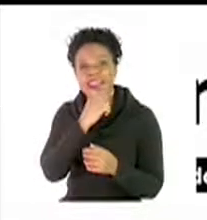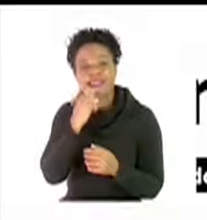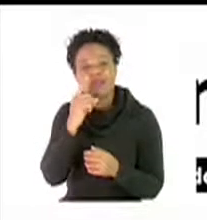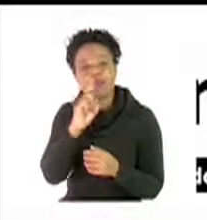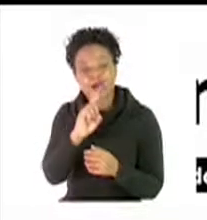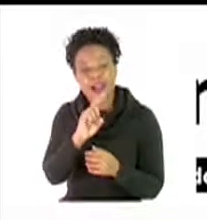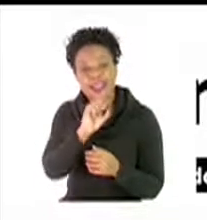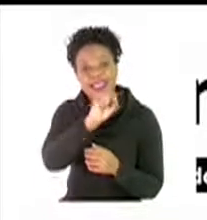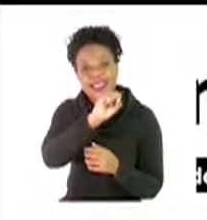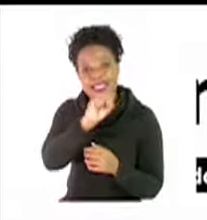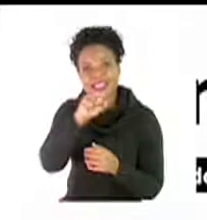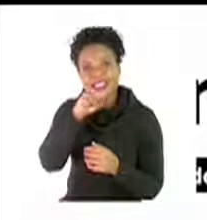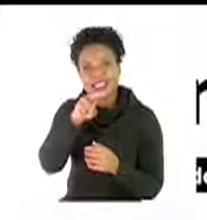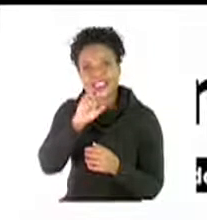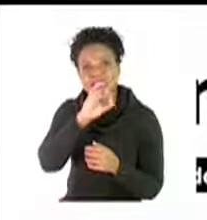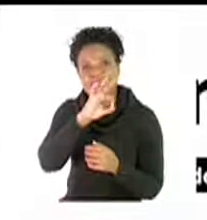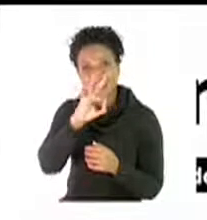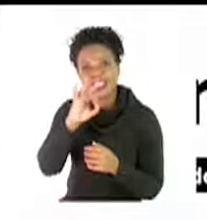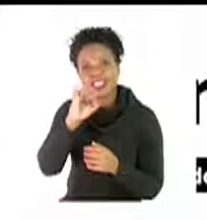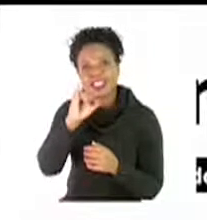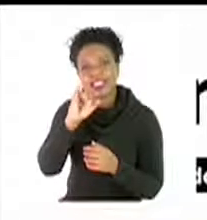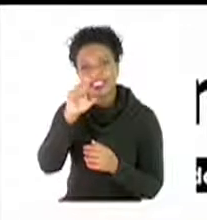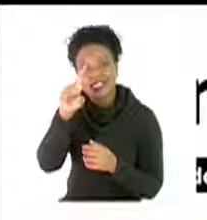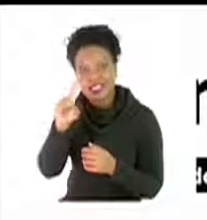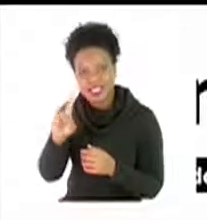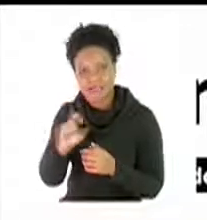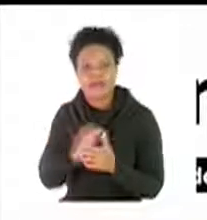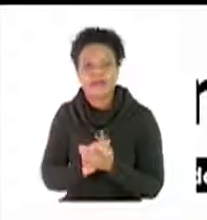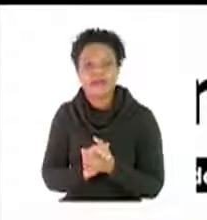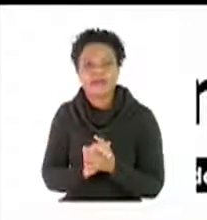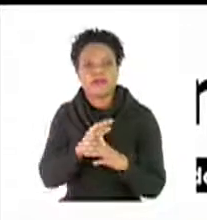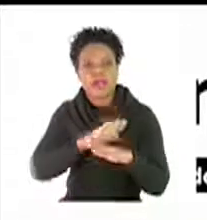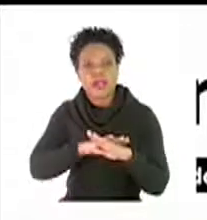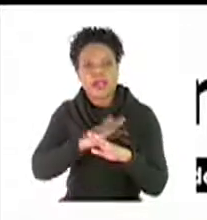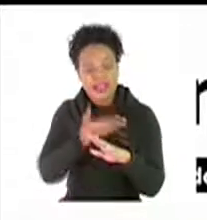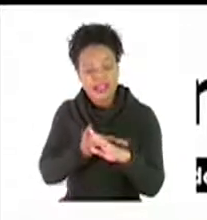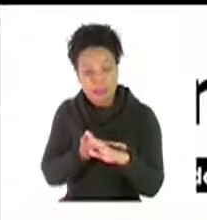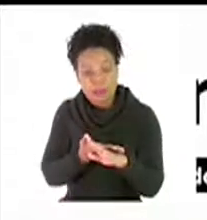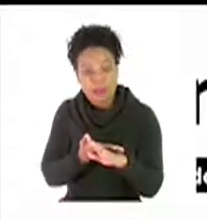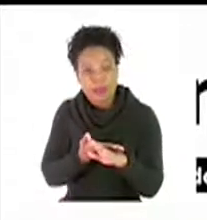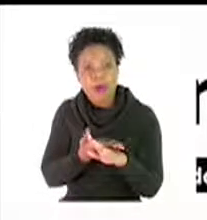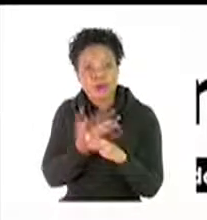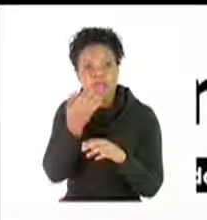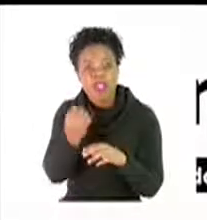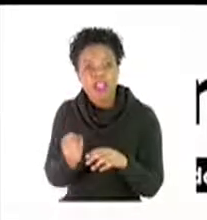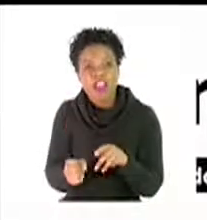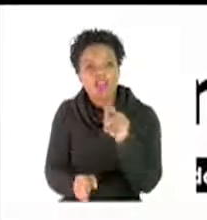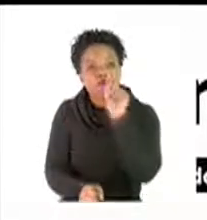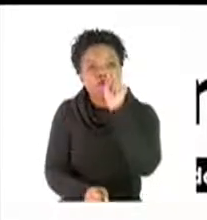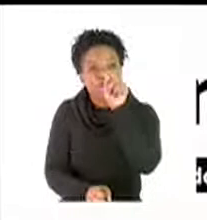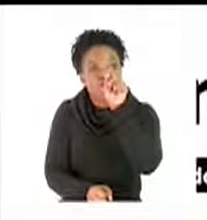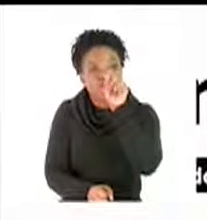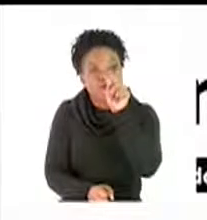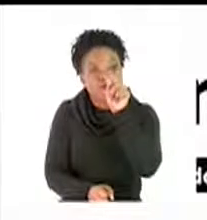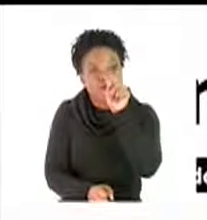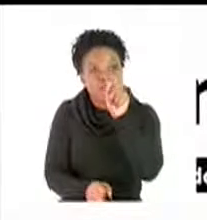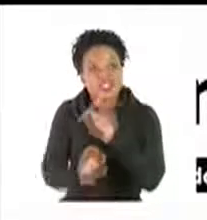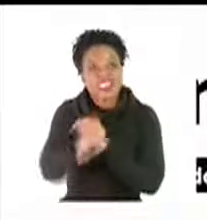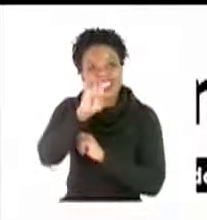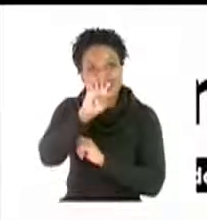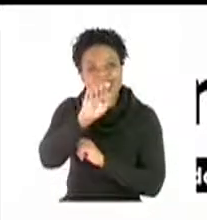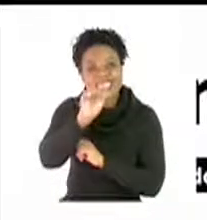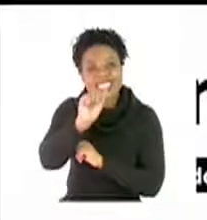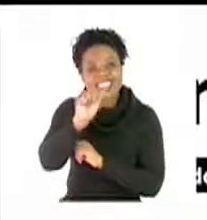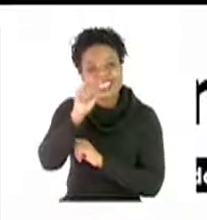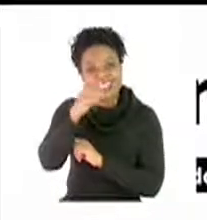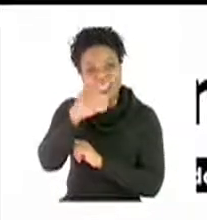one of an eagle. You have owl. A young one of an owl becomes an